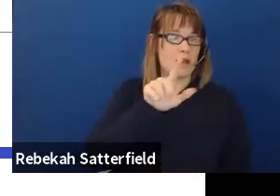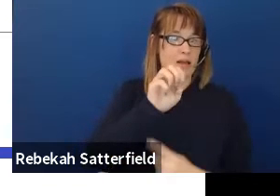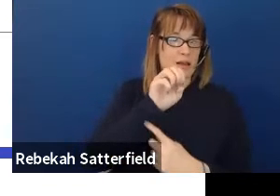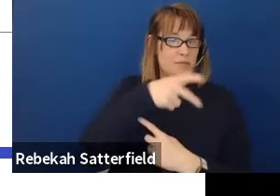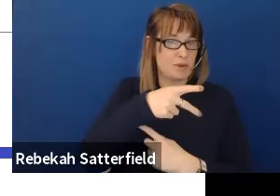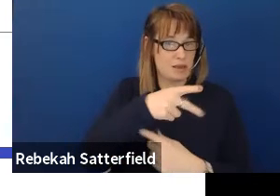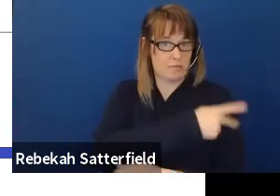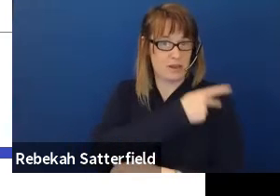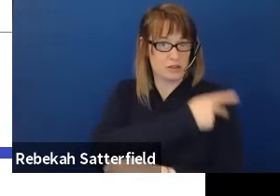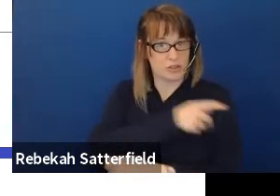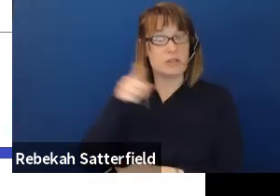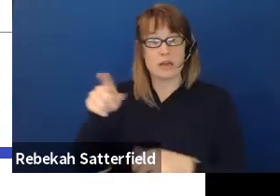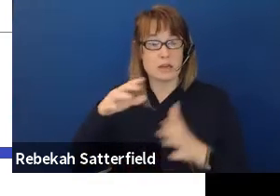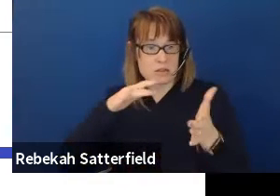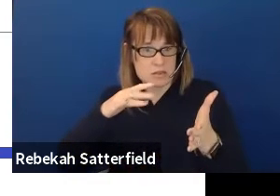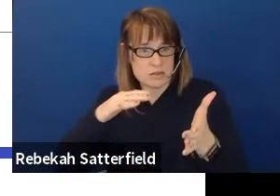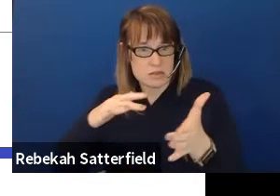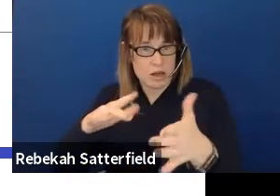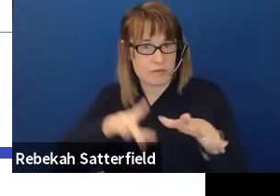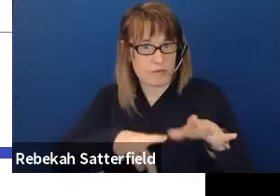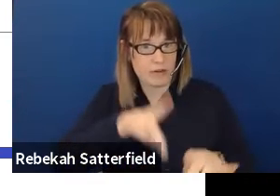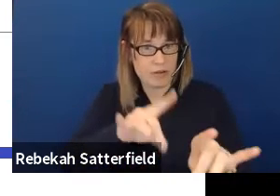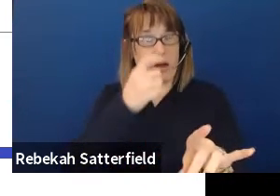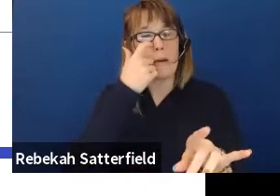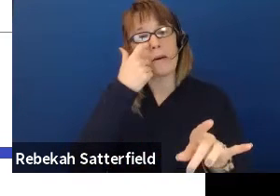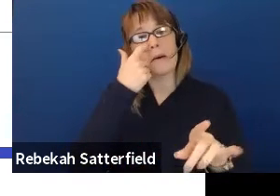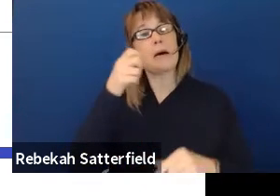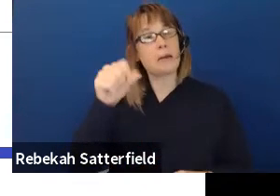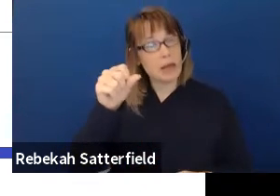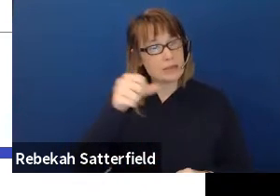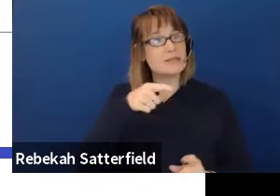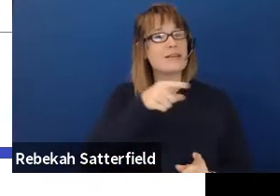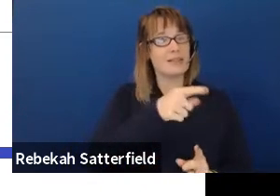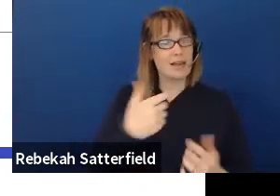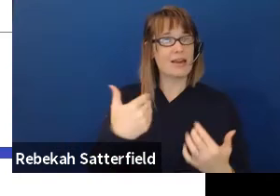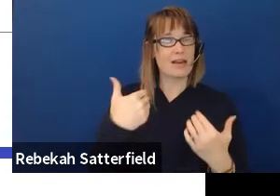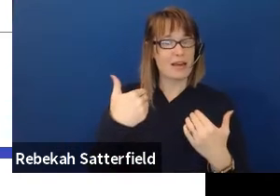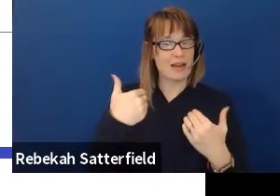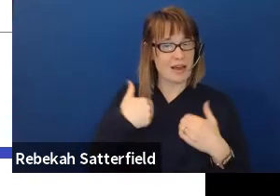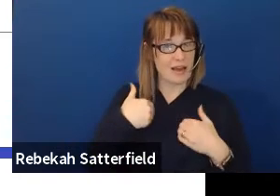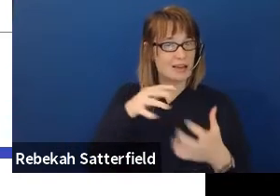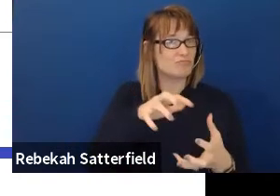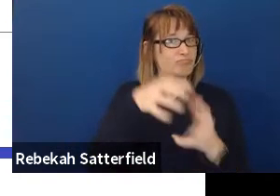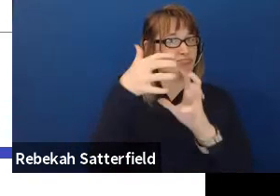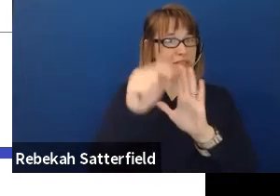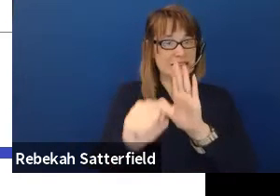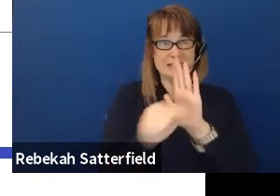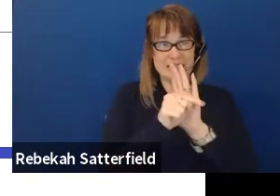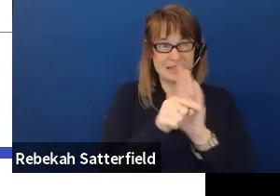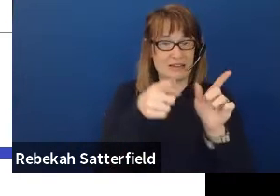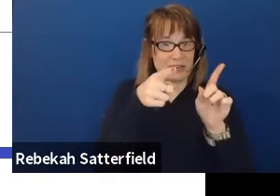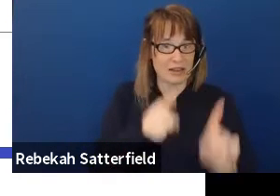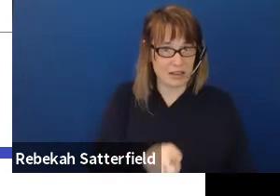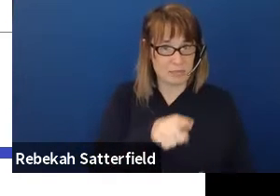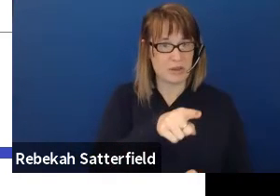study found, in addition to the LEP patients experiencing an adverse event and being